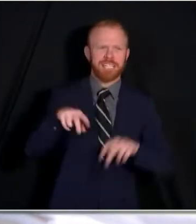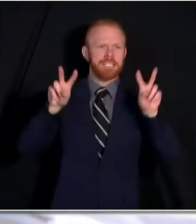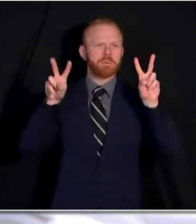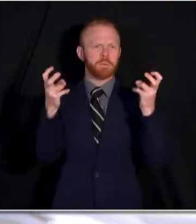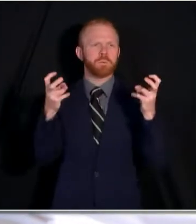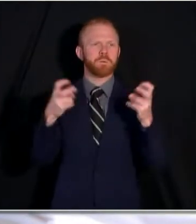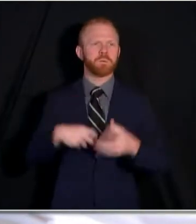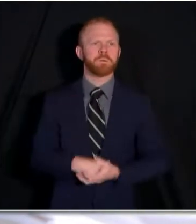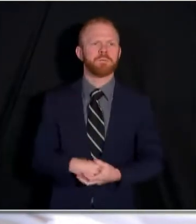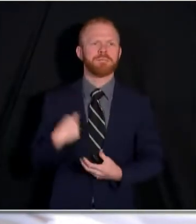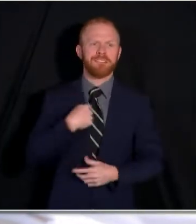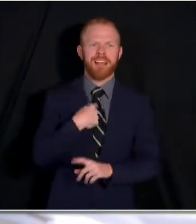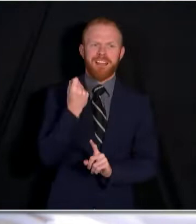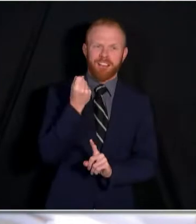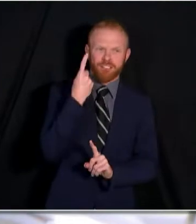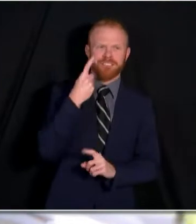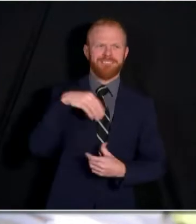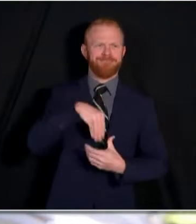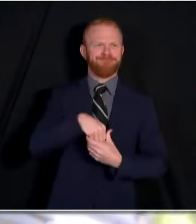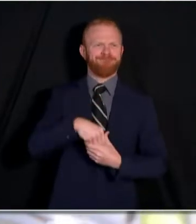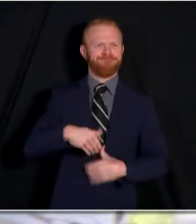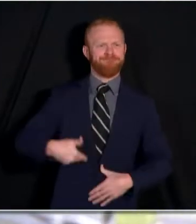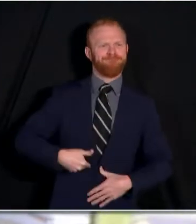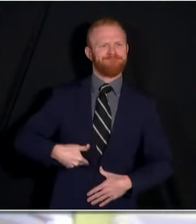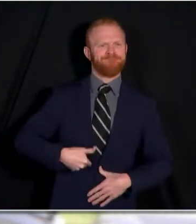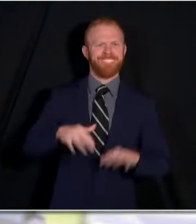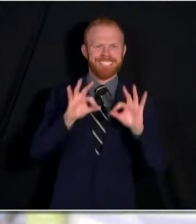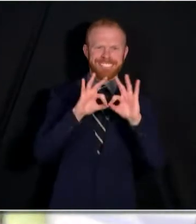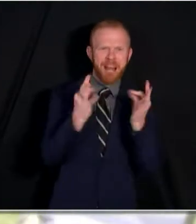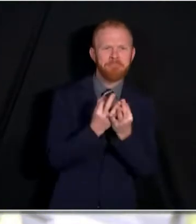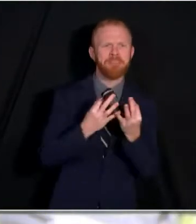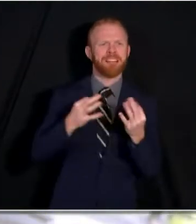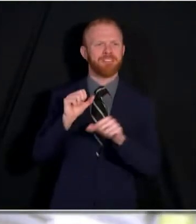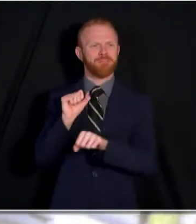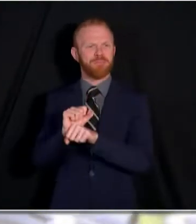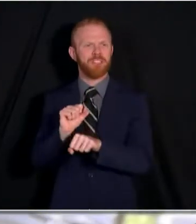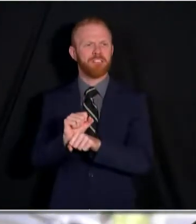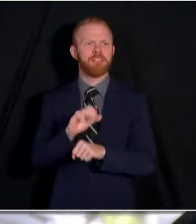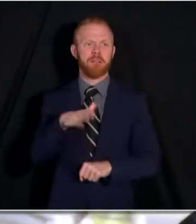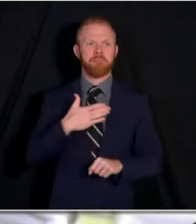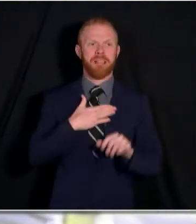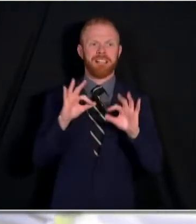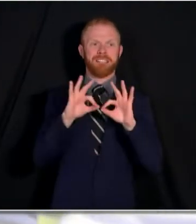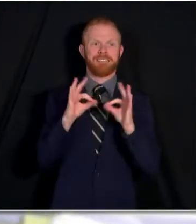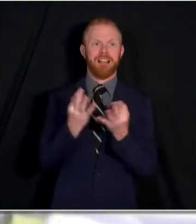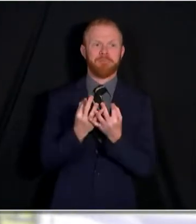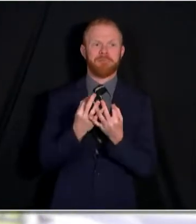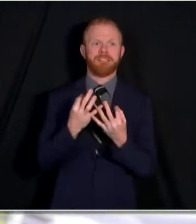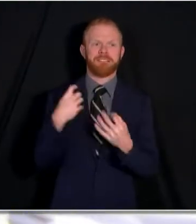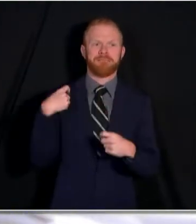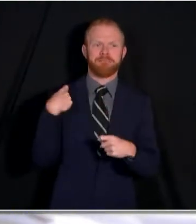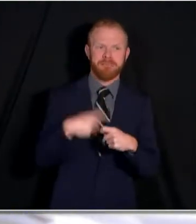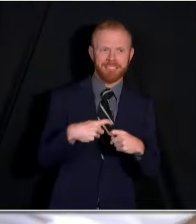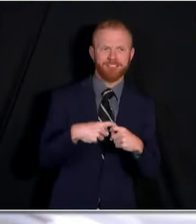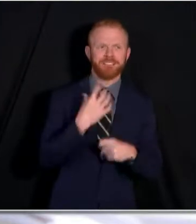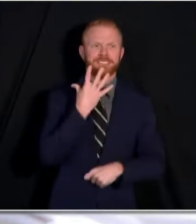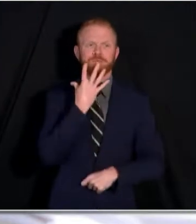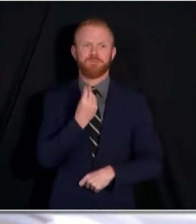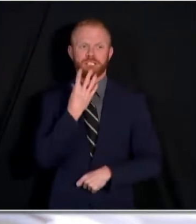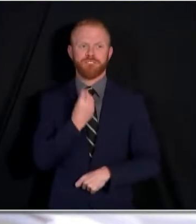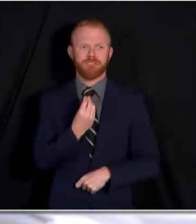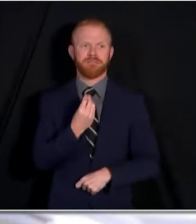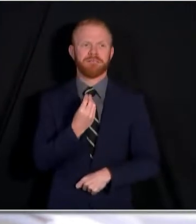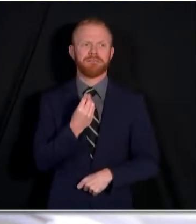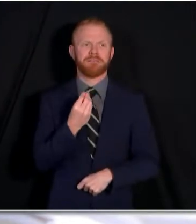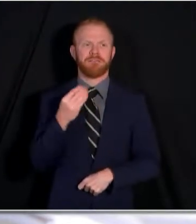it's in our bones, it's in our families, it's in our work. My family, both the Mexican and Jewish sides, grew up here in Boyle Heights. This was the gateway